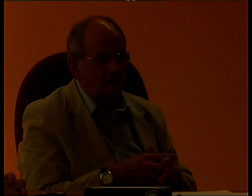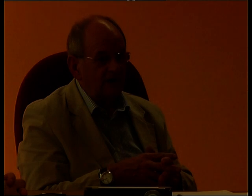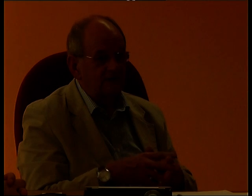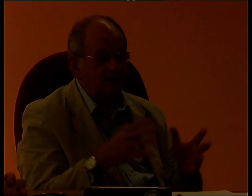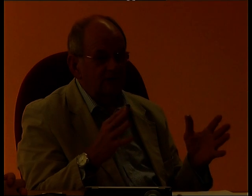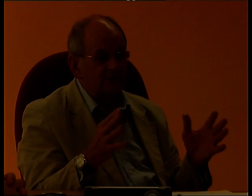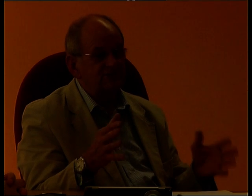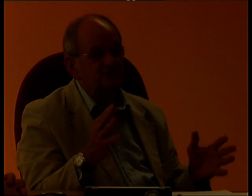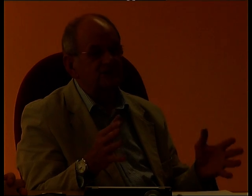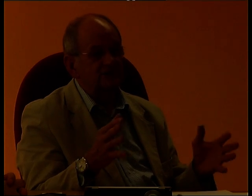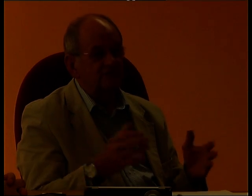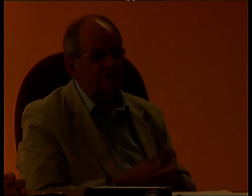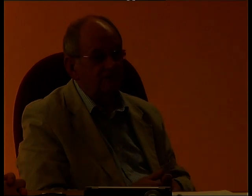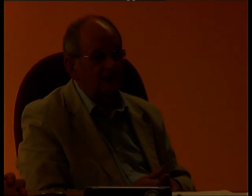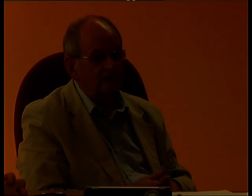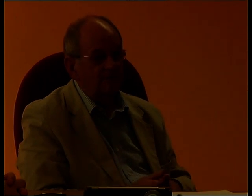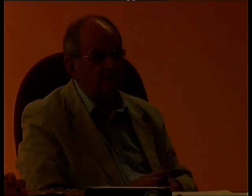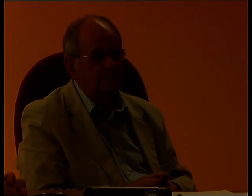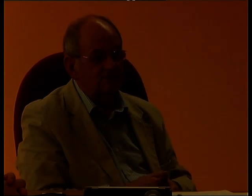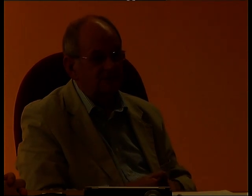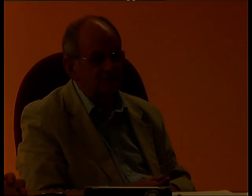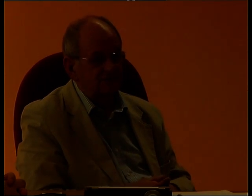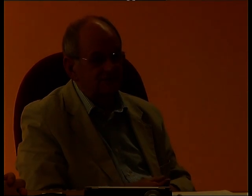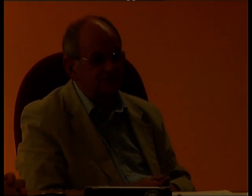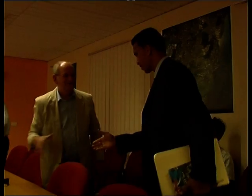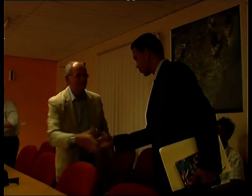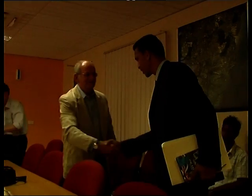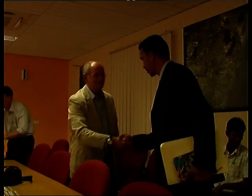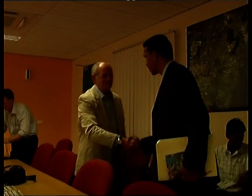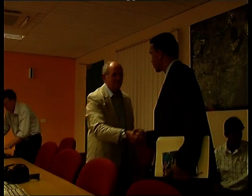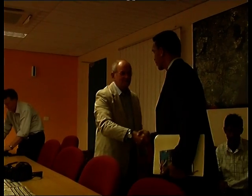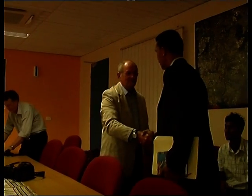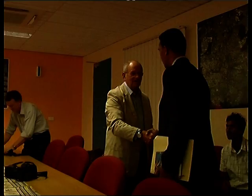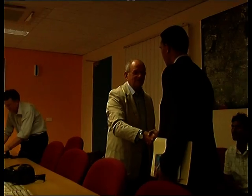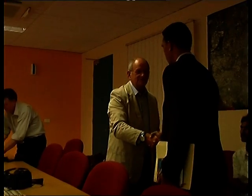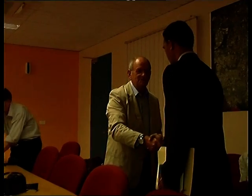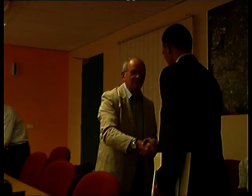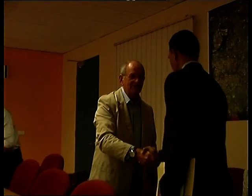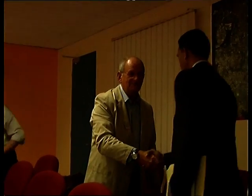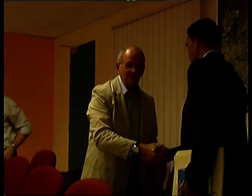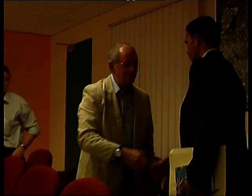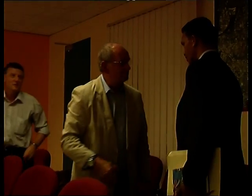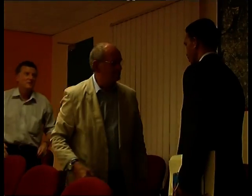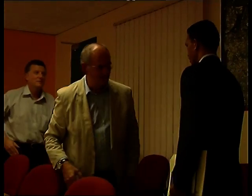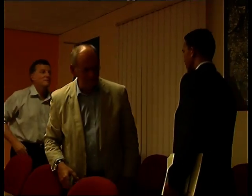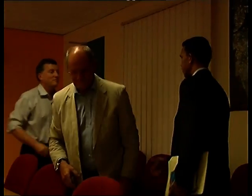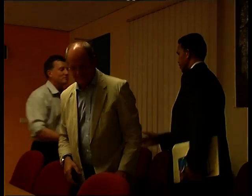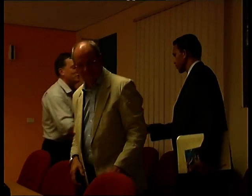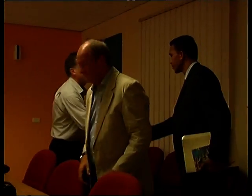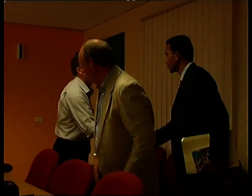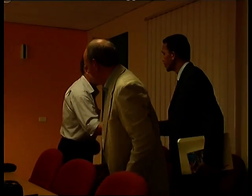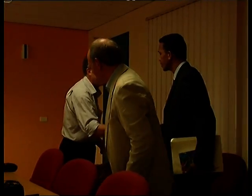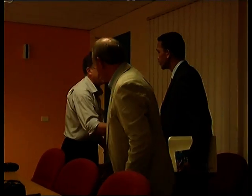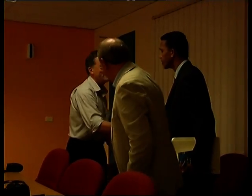that we find the best strategic fit for our business interests. The three-member Rusal delegation was met by the Acting